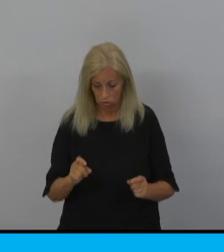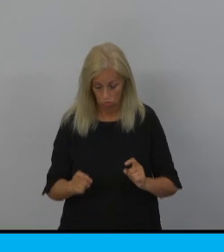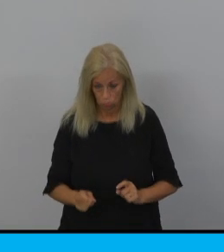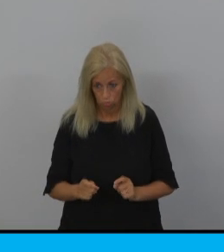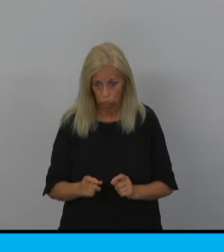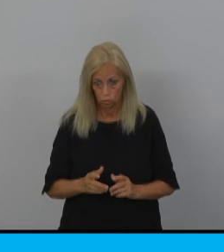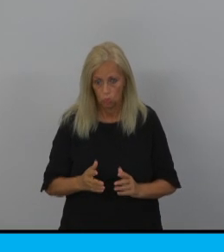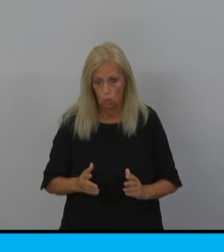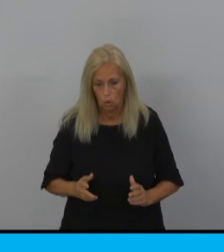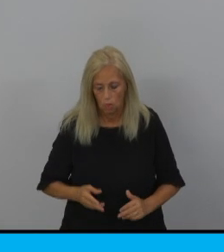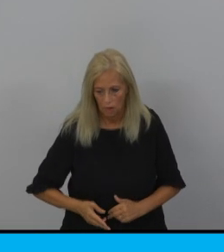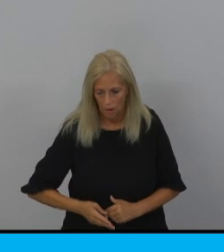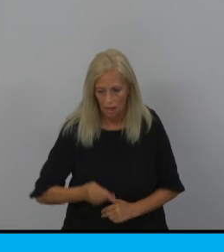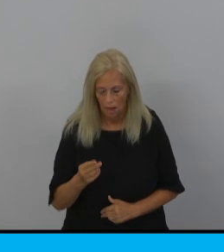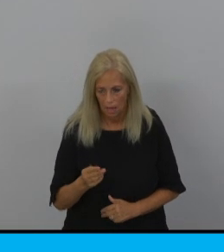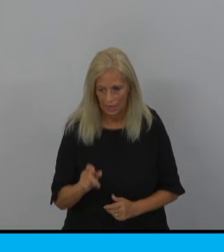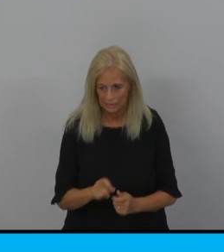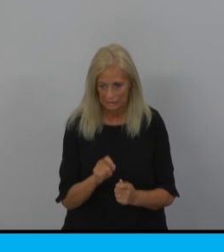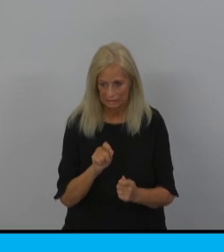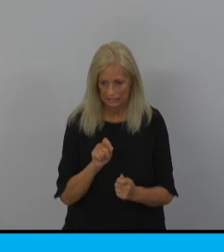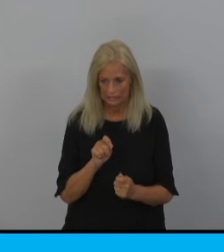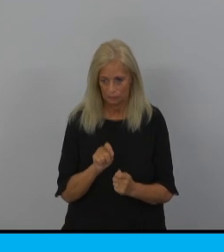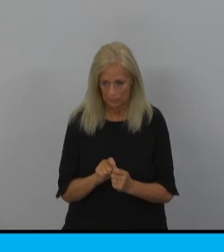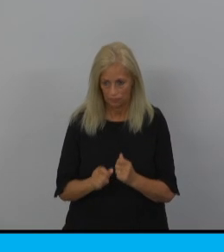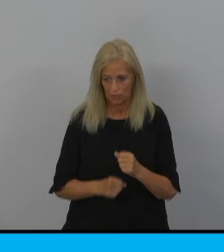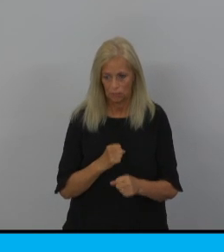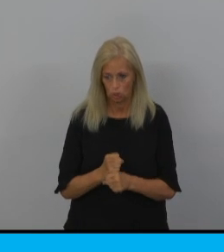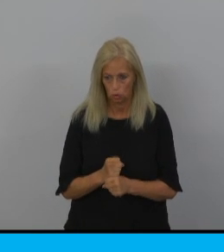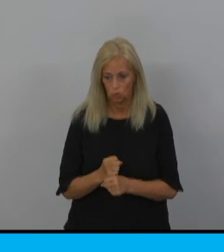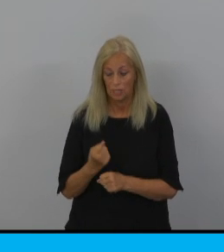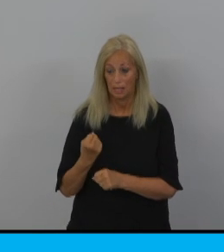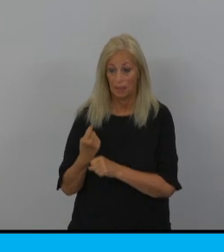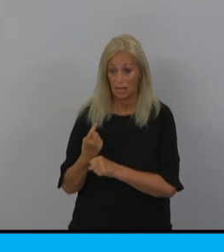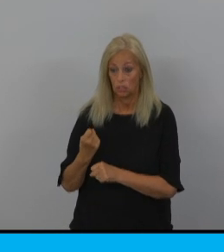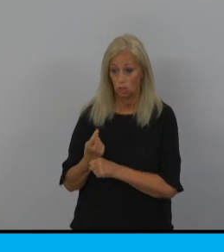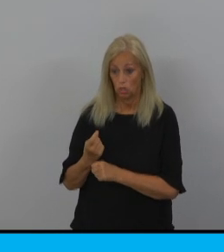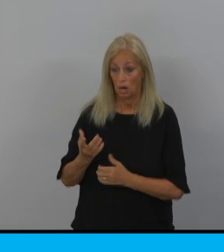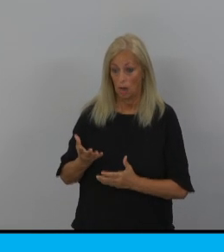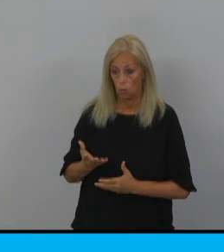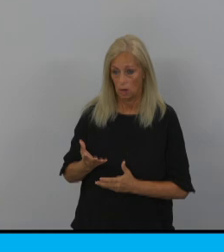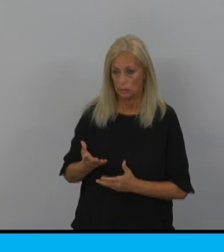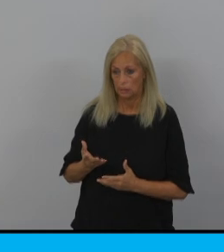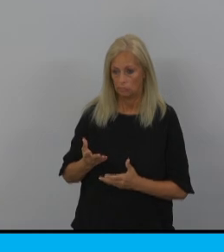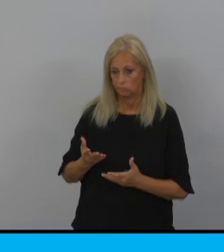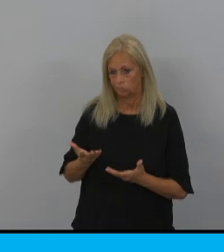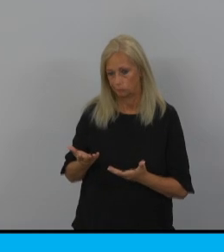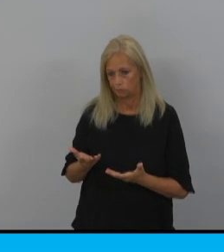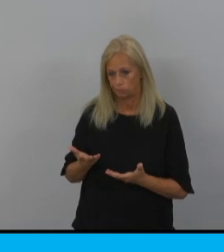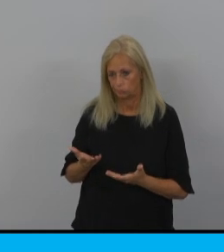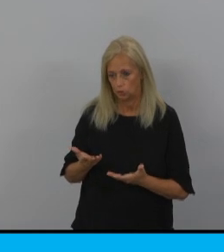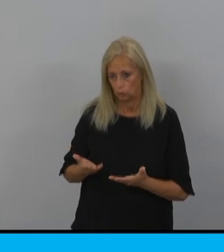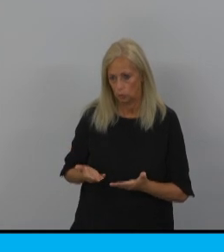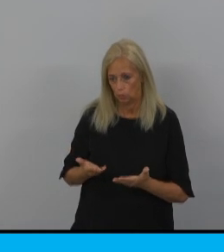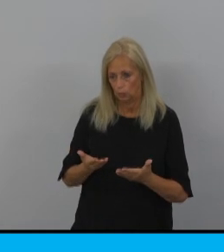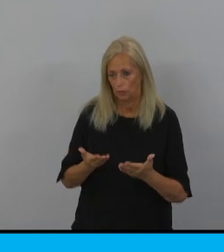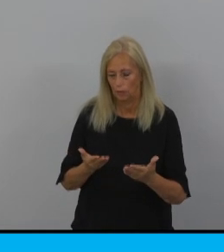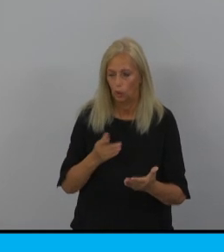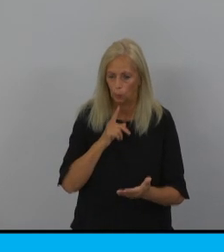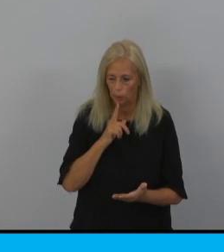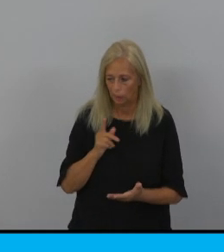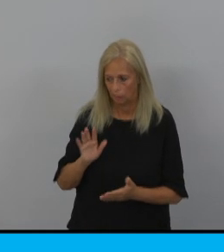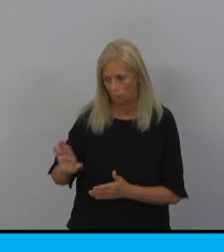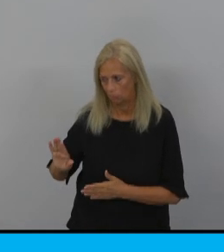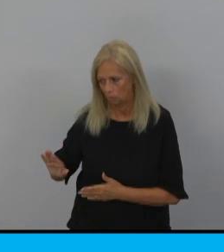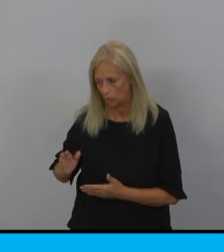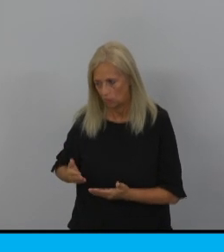from that particular year. So last year, I wanted to try to bring it up a little bit. They don't really let you bring it